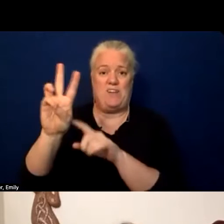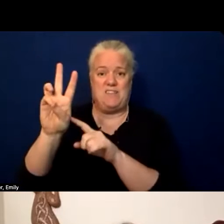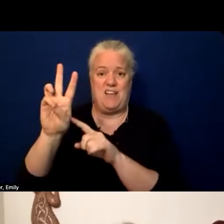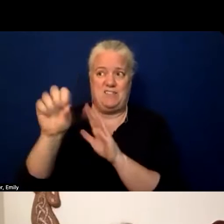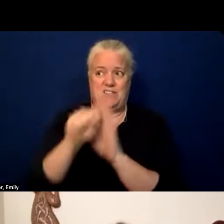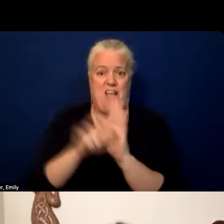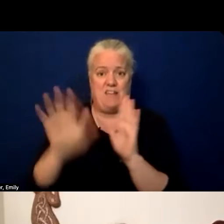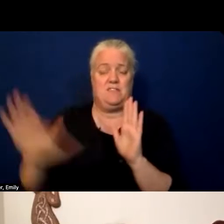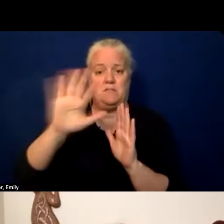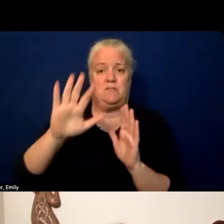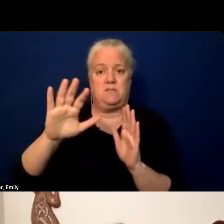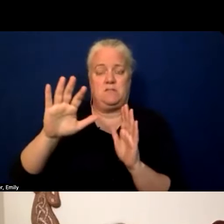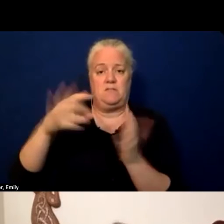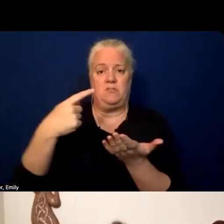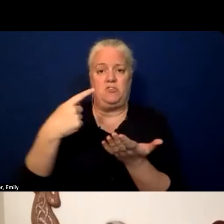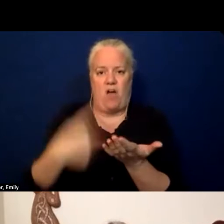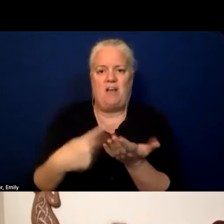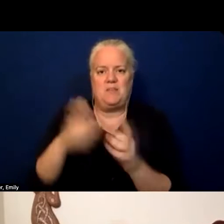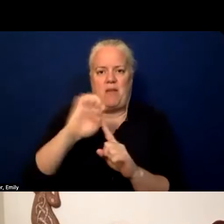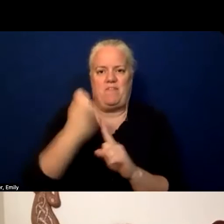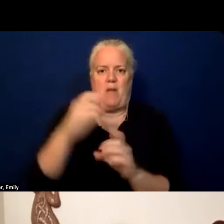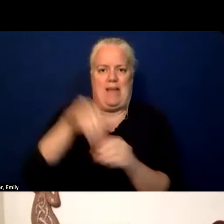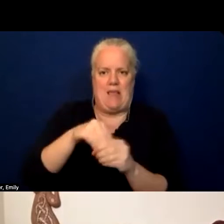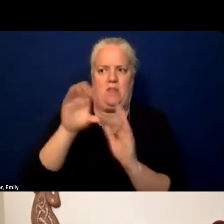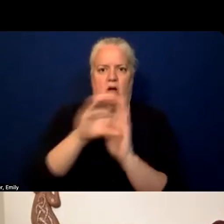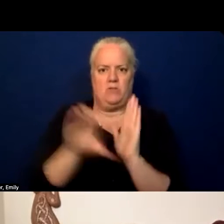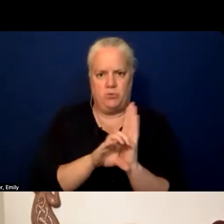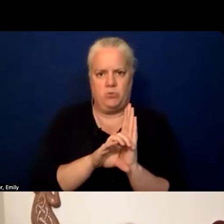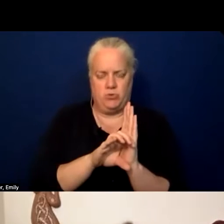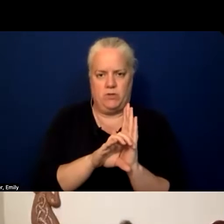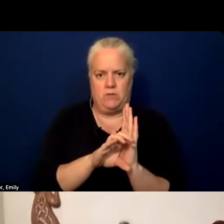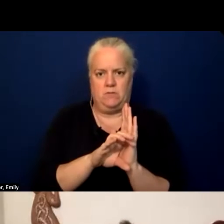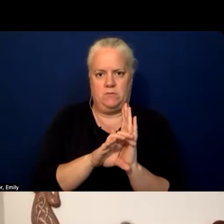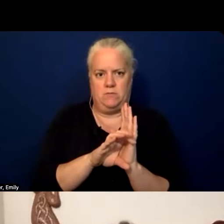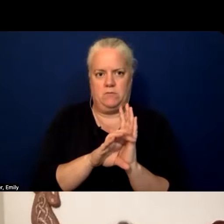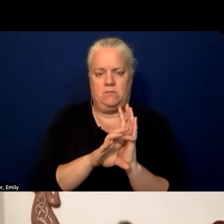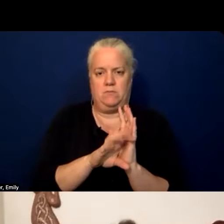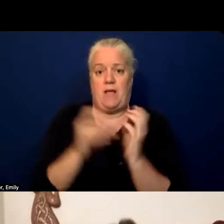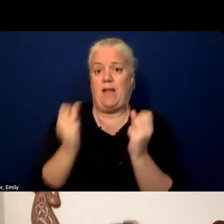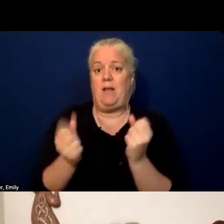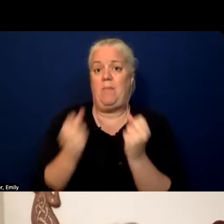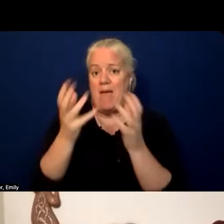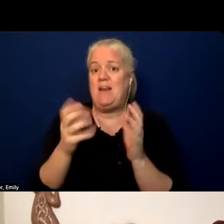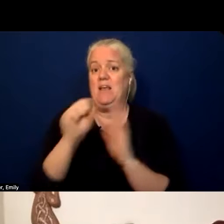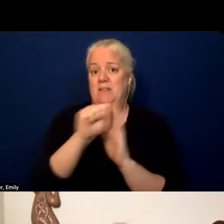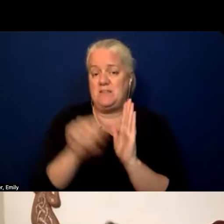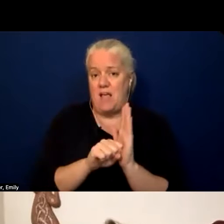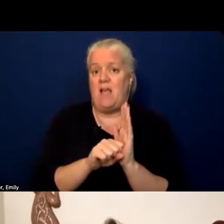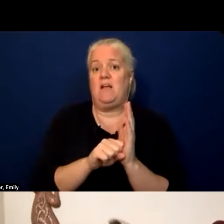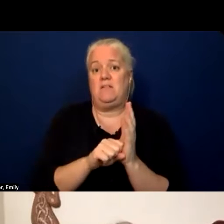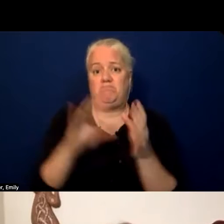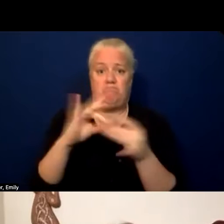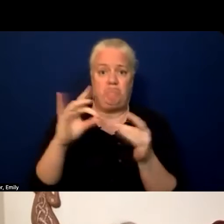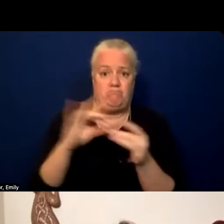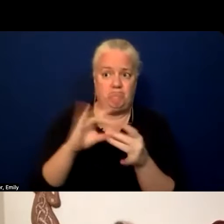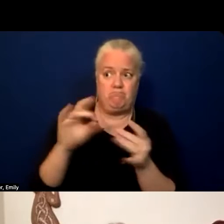about the environment in their constitutions. And a significant proportion of them talk about environmental rights and the right